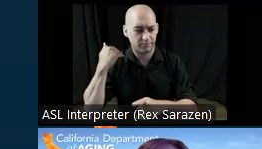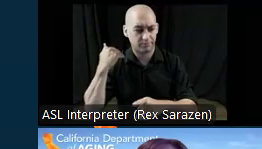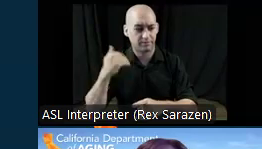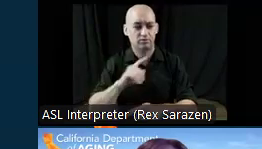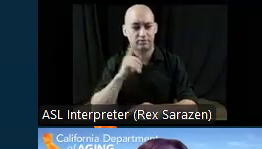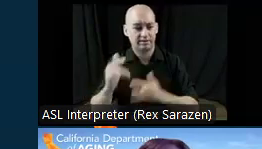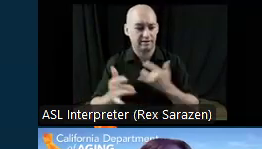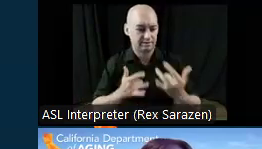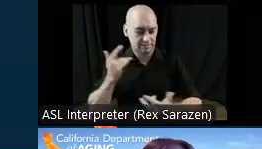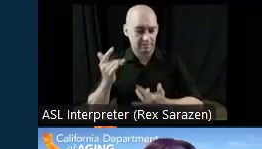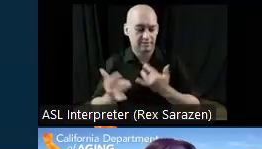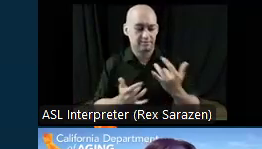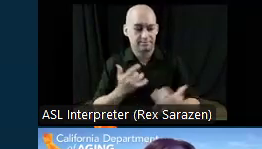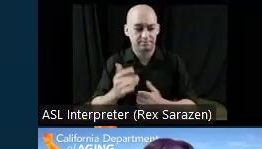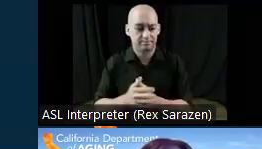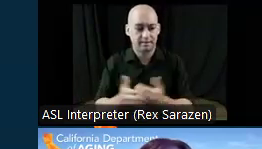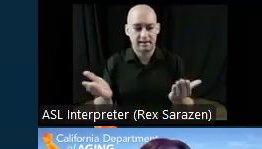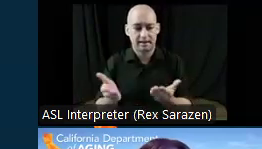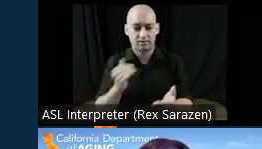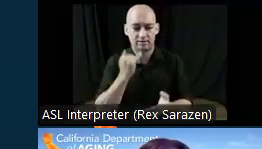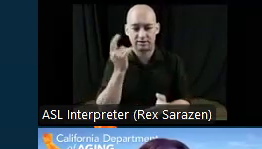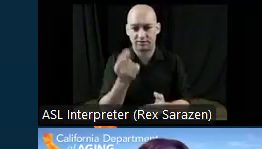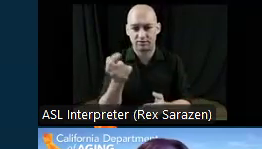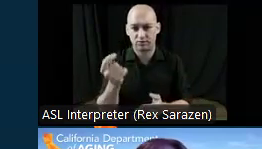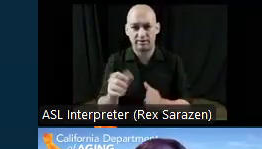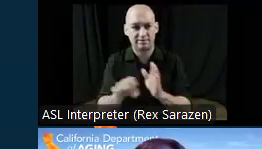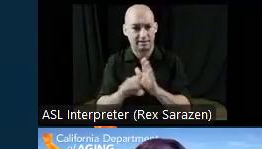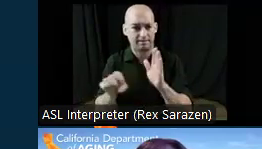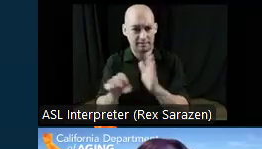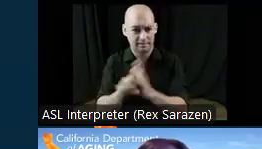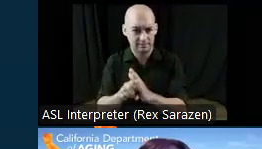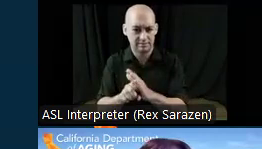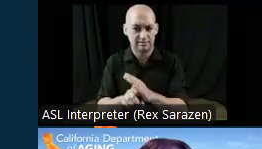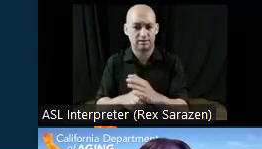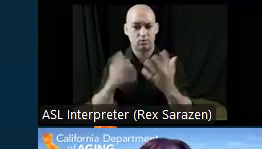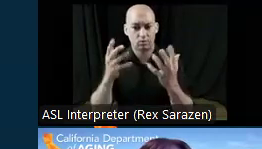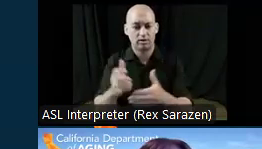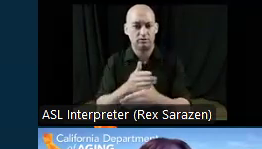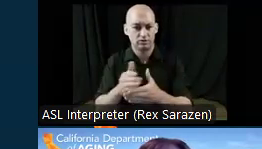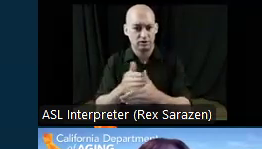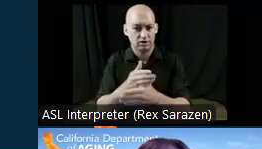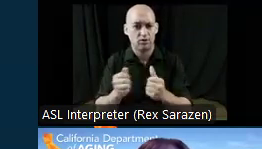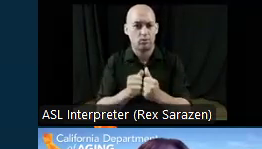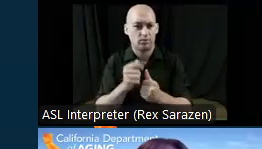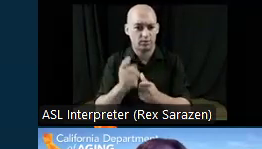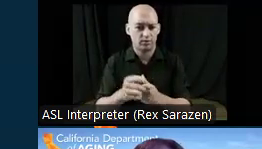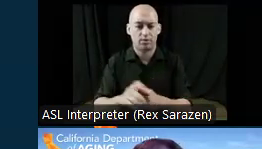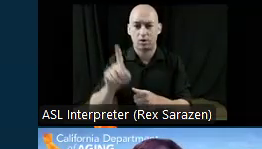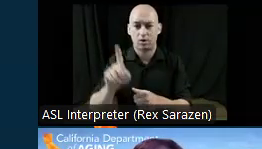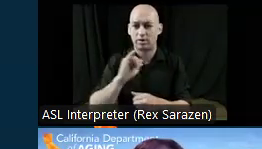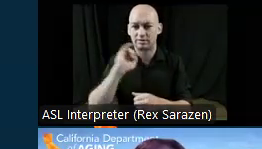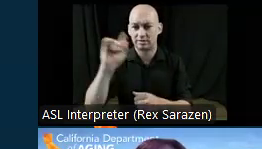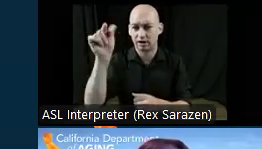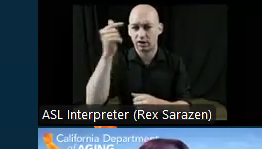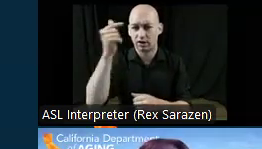exciting. And so here are just a few examples that I wanted to share with you. One is Governor Brown's